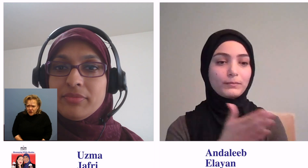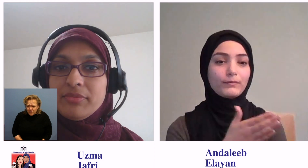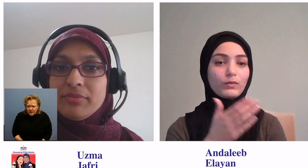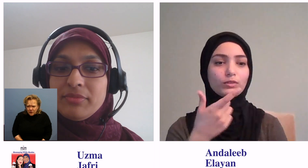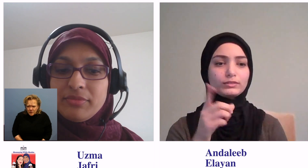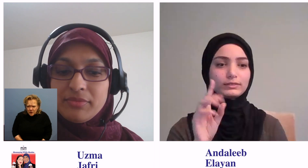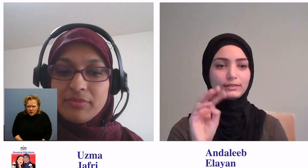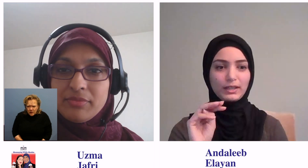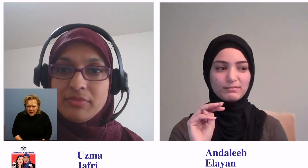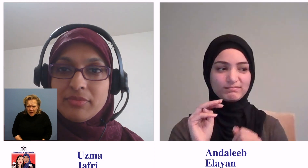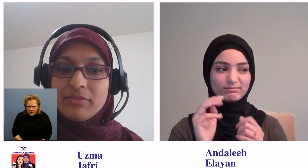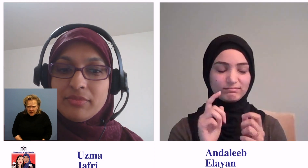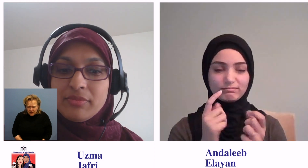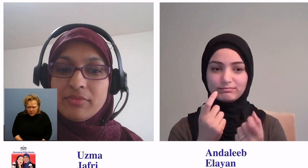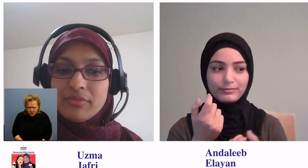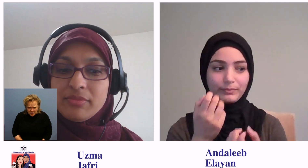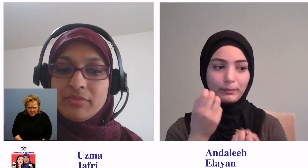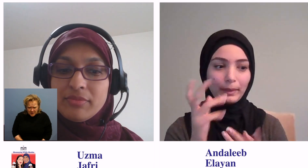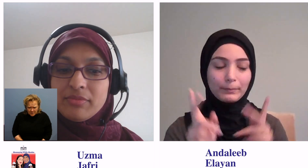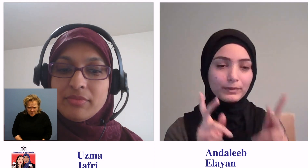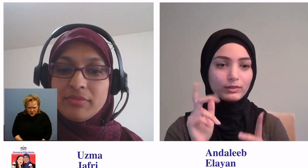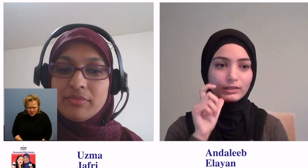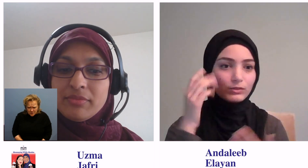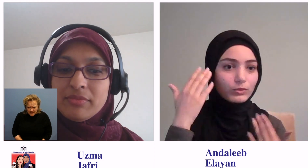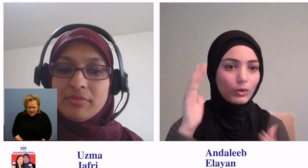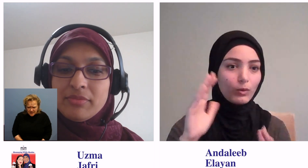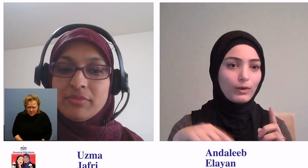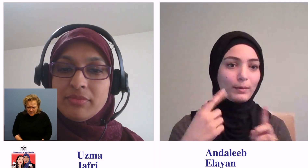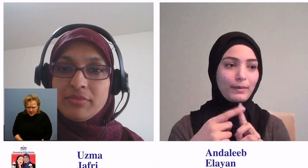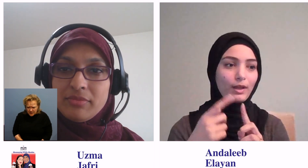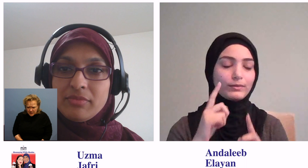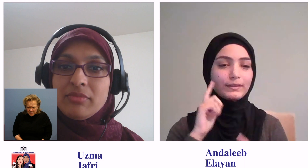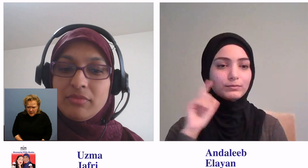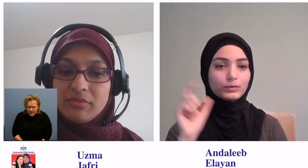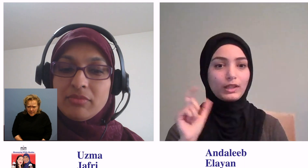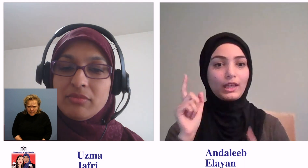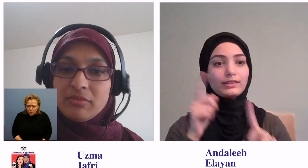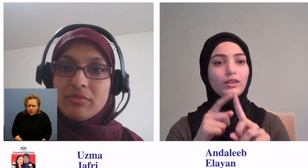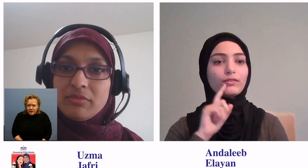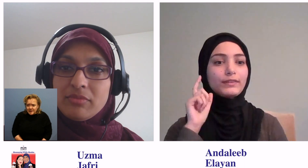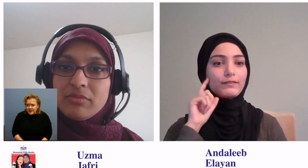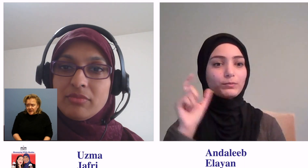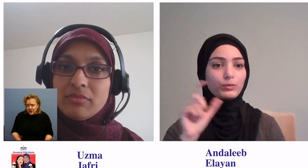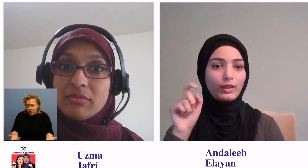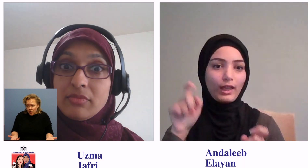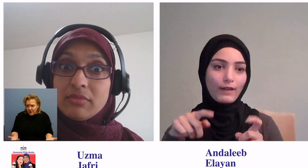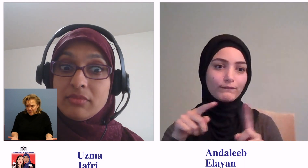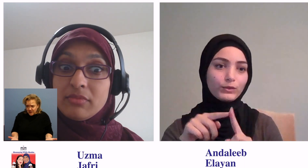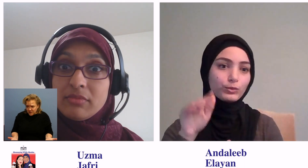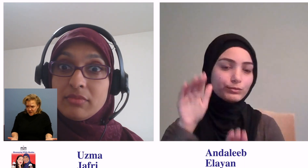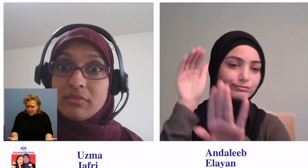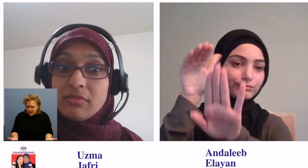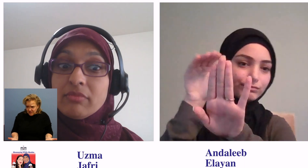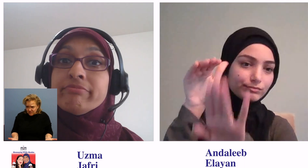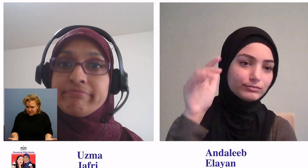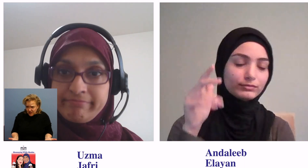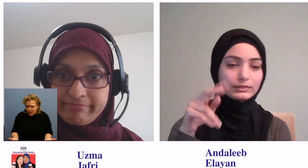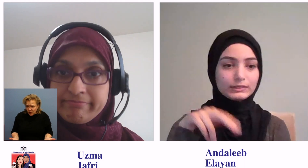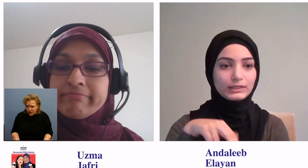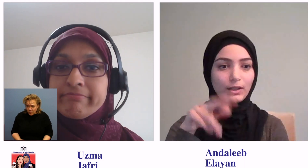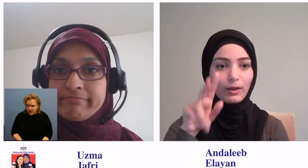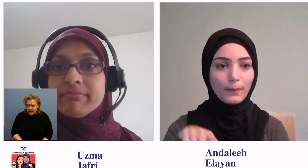I don't think there was a whole lot happening before GDM in terms of accessibility. People really didn't know about deaf Muslims.